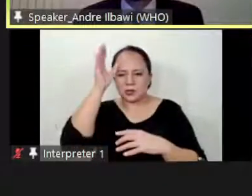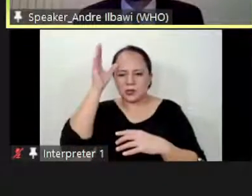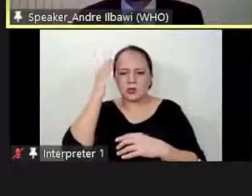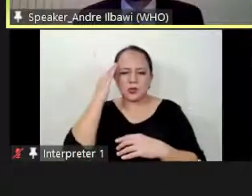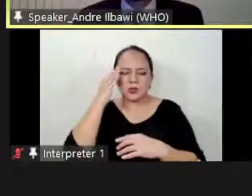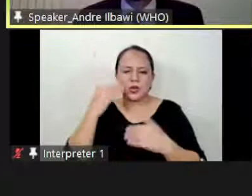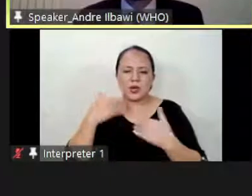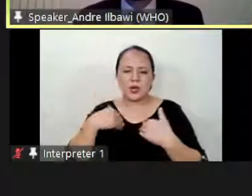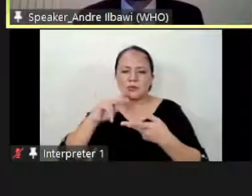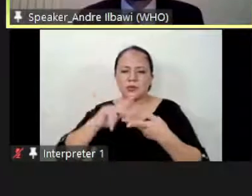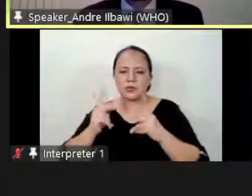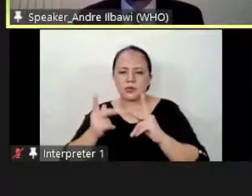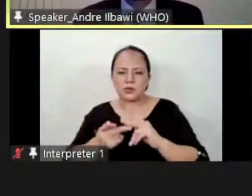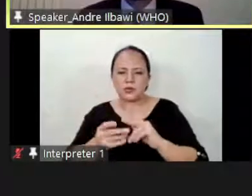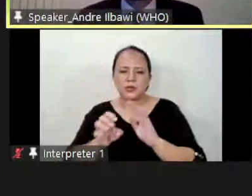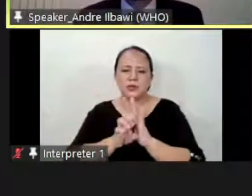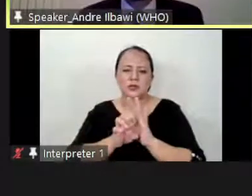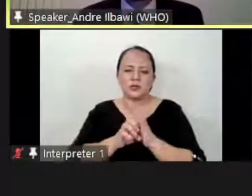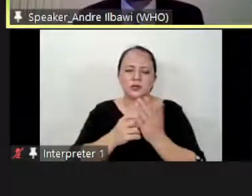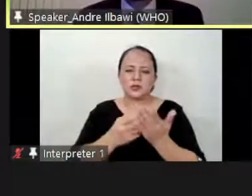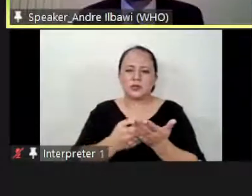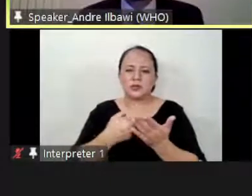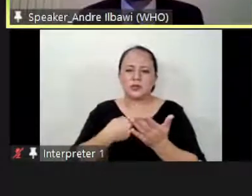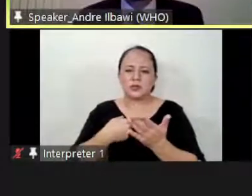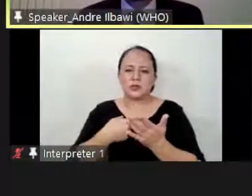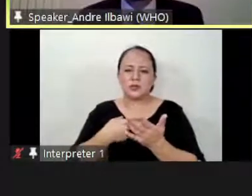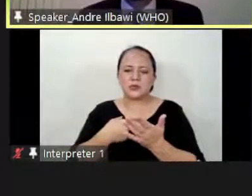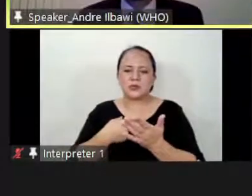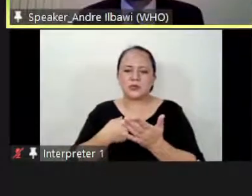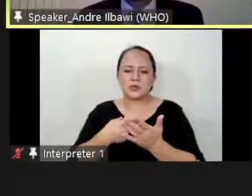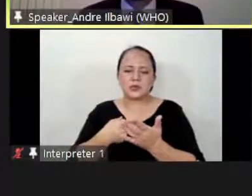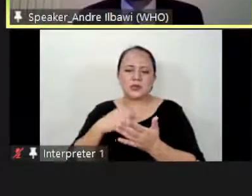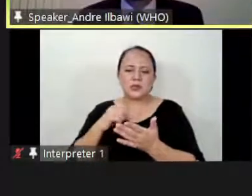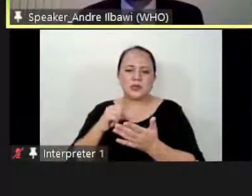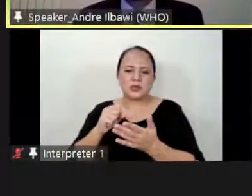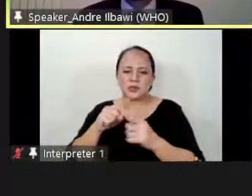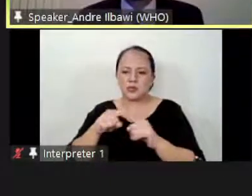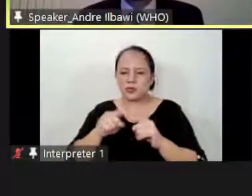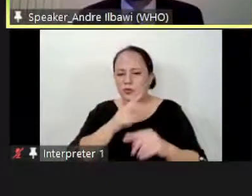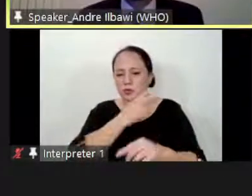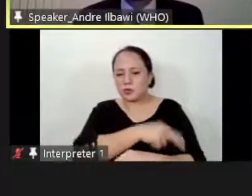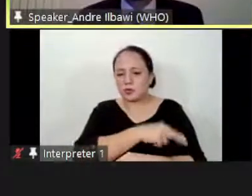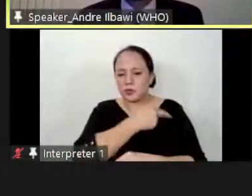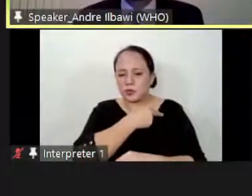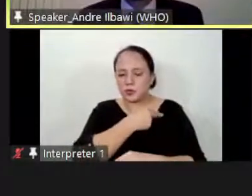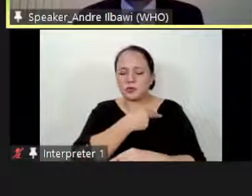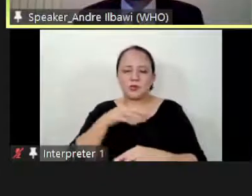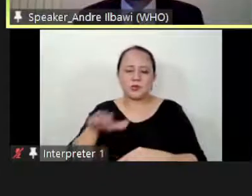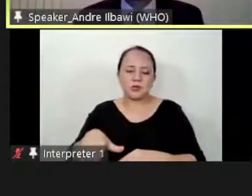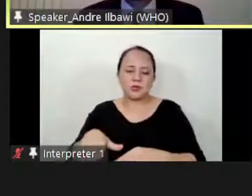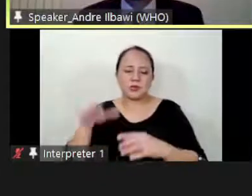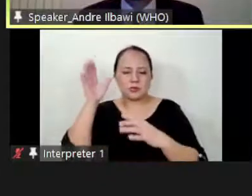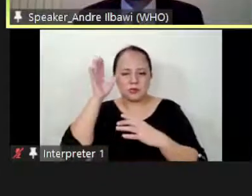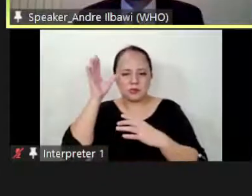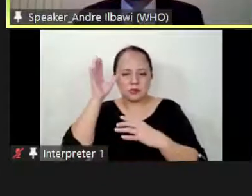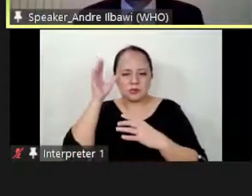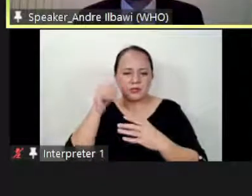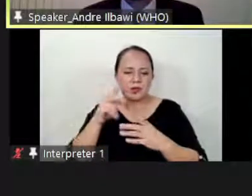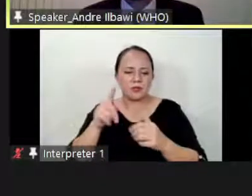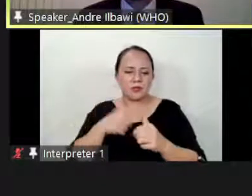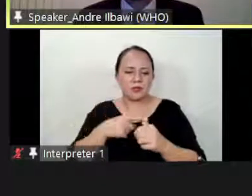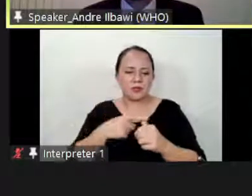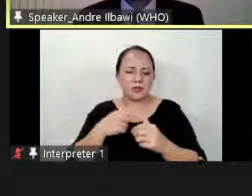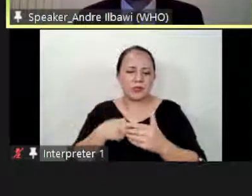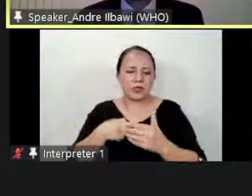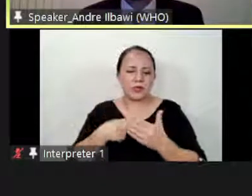key partners, like Dr. Catherine Lam from St. Jude Children's Hospital, is here to also reflect how childhood cancer can be elevated as a priority, how we can